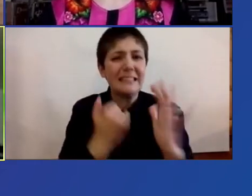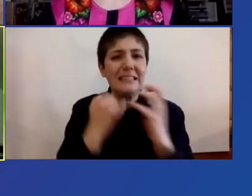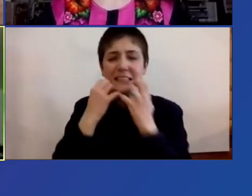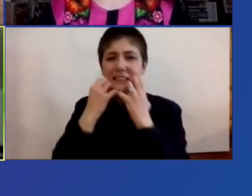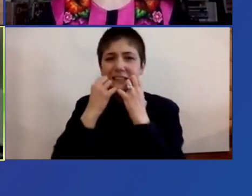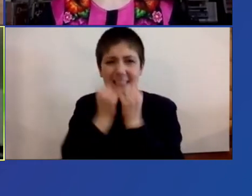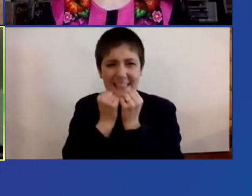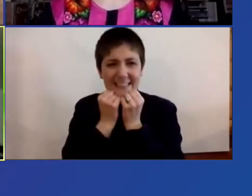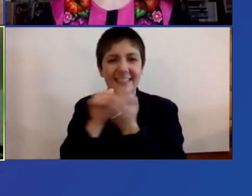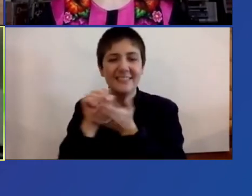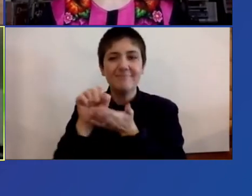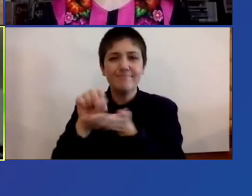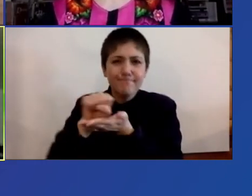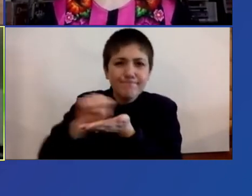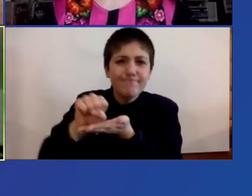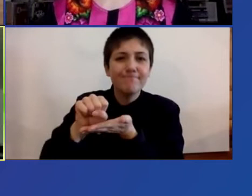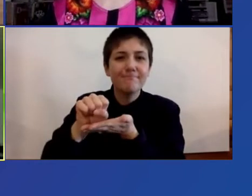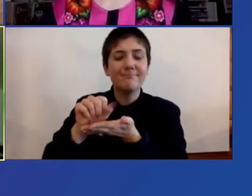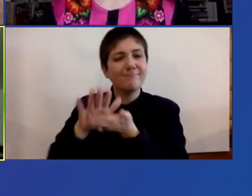And